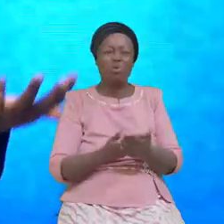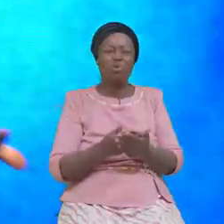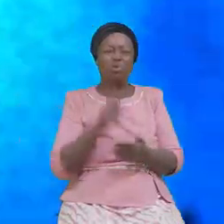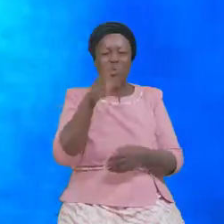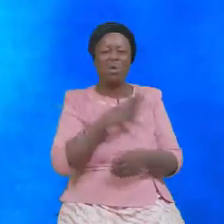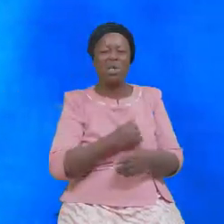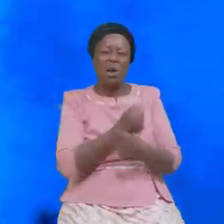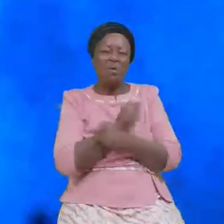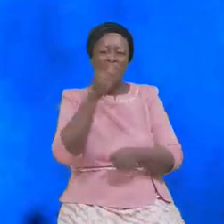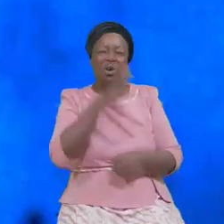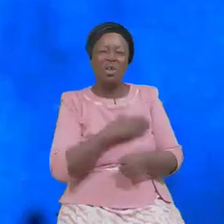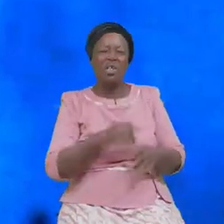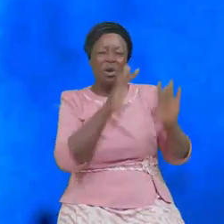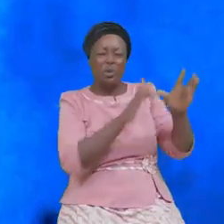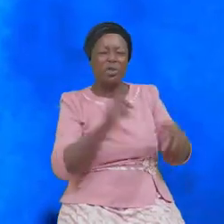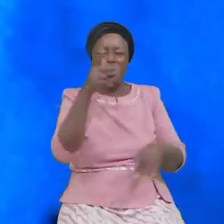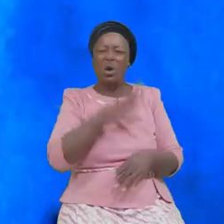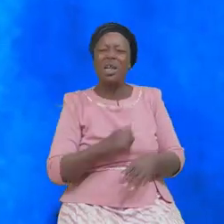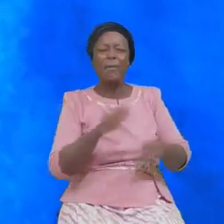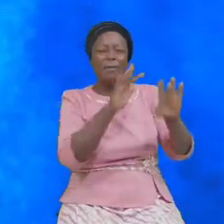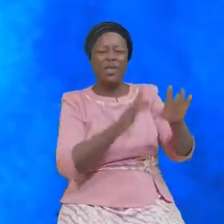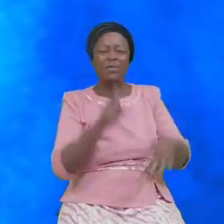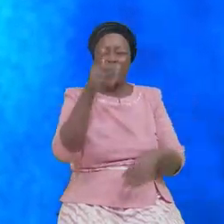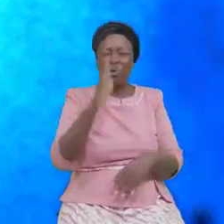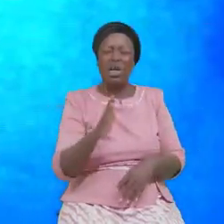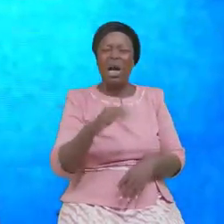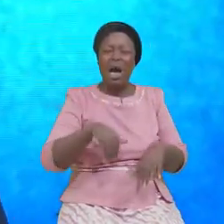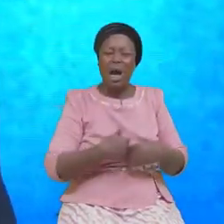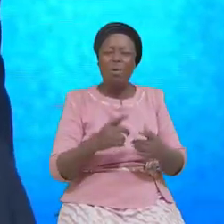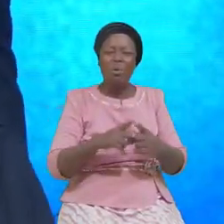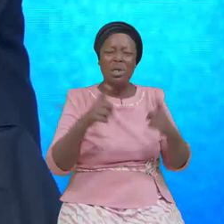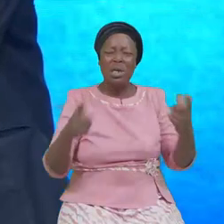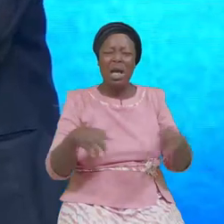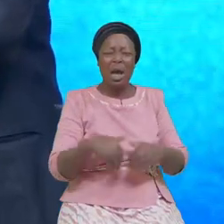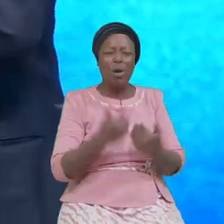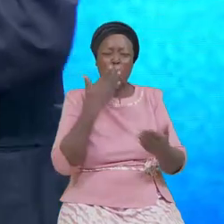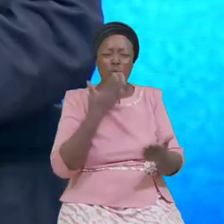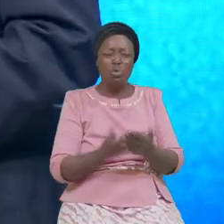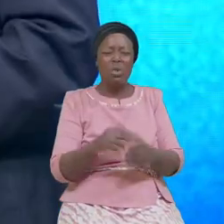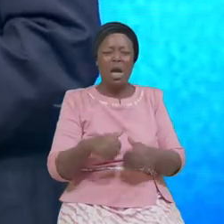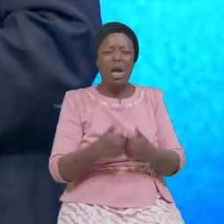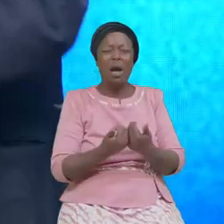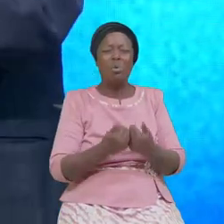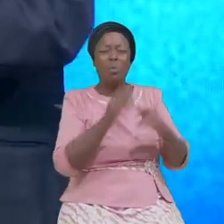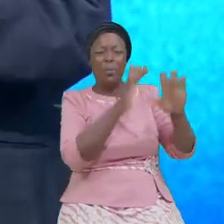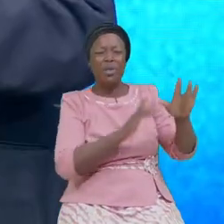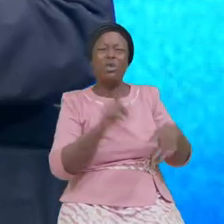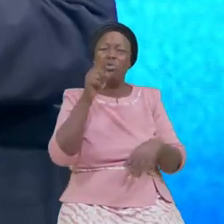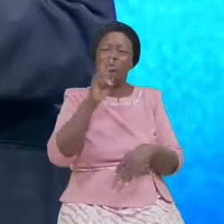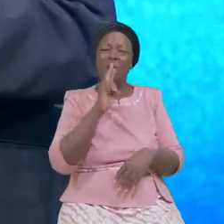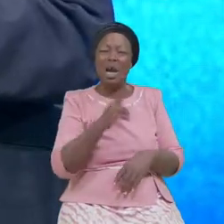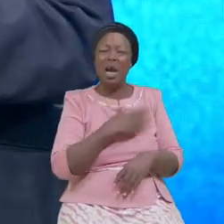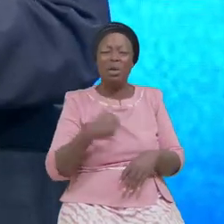a compassionate God, a merciful God. How great, how good, how compassionate you are. And